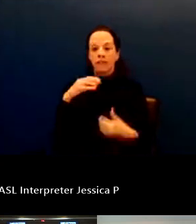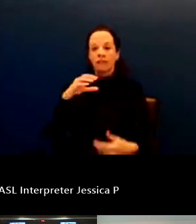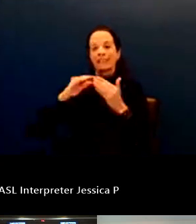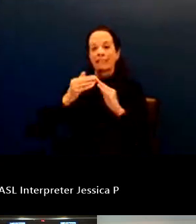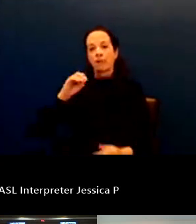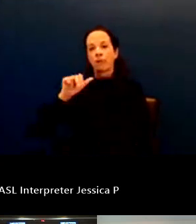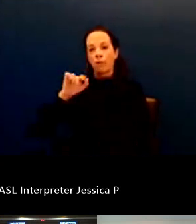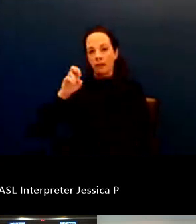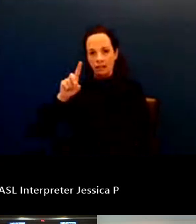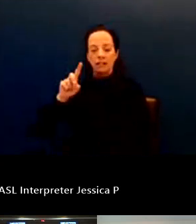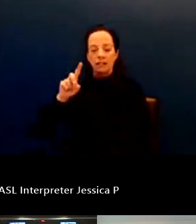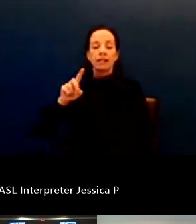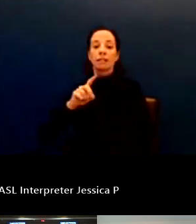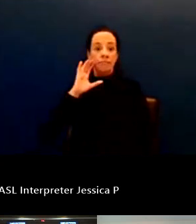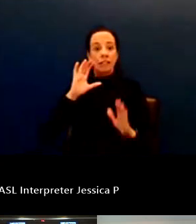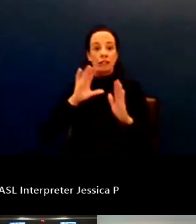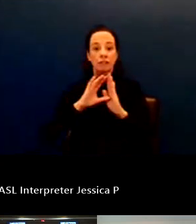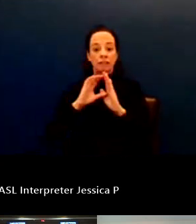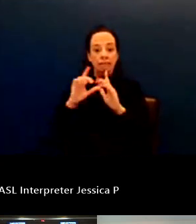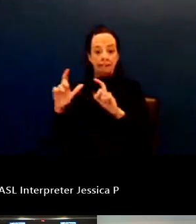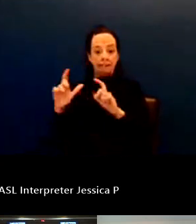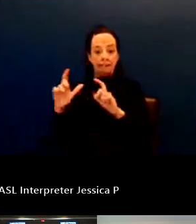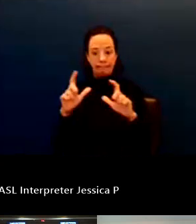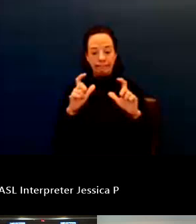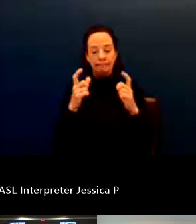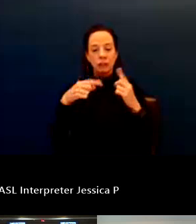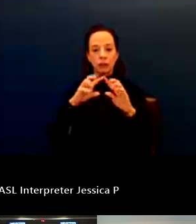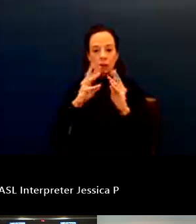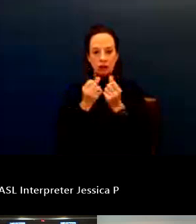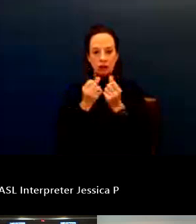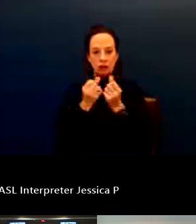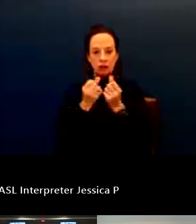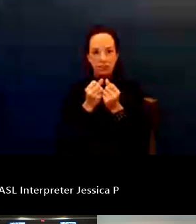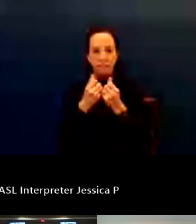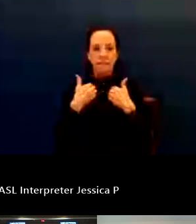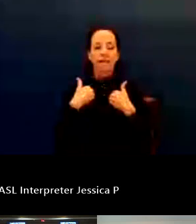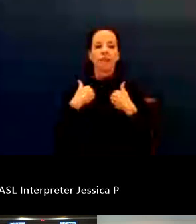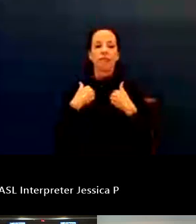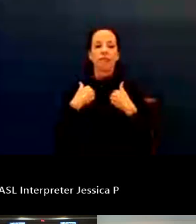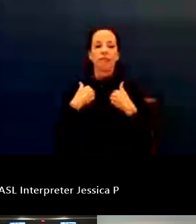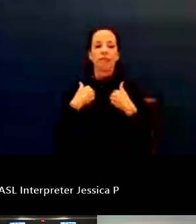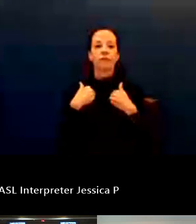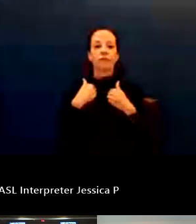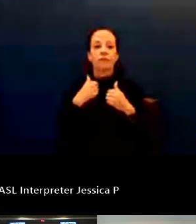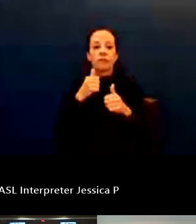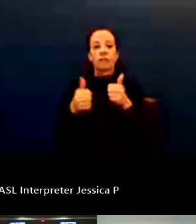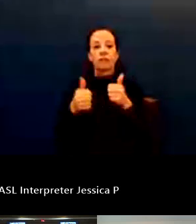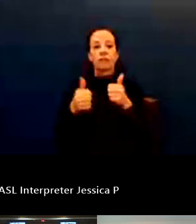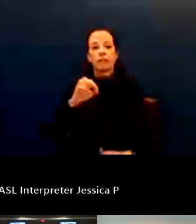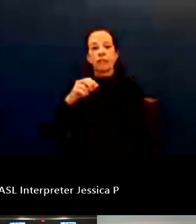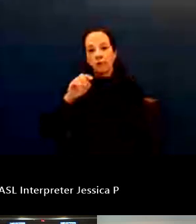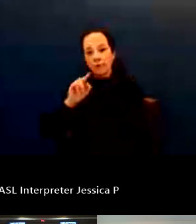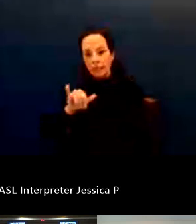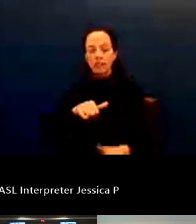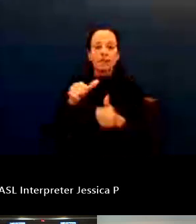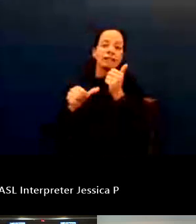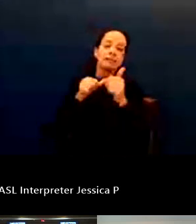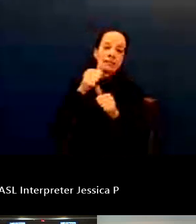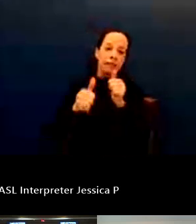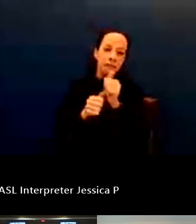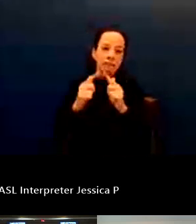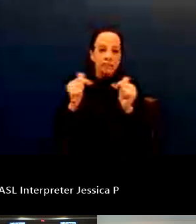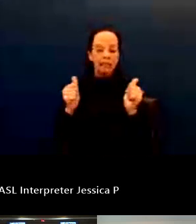and the assistant deputies of the various project delivery divisions met. The division chiefs were there, and we looked at the key risk